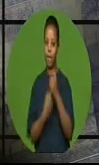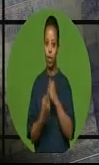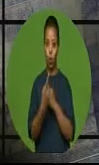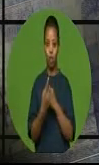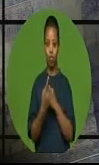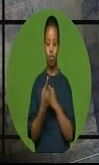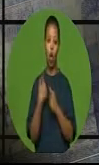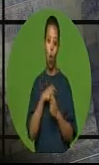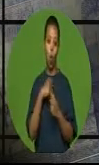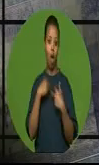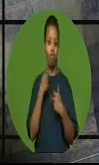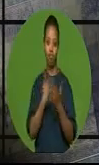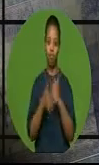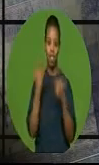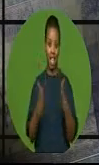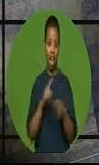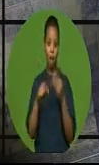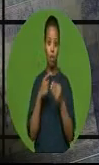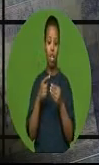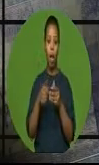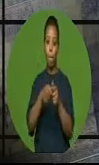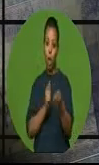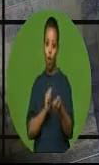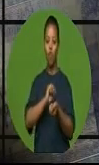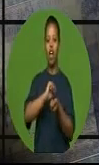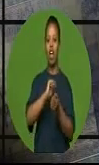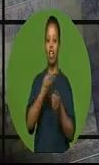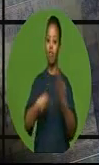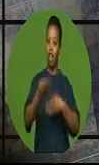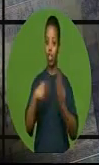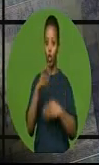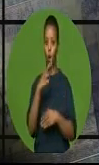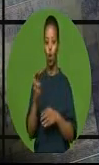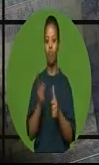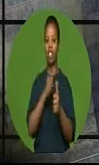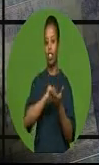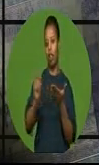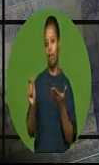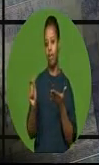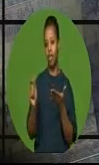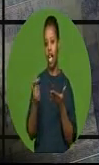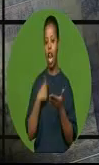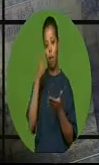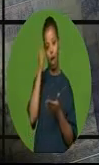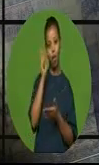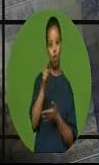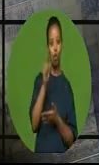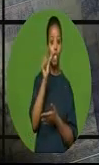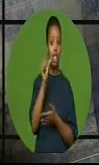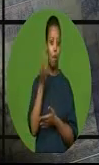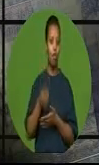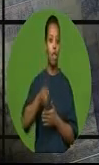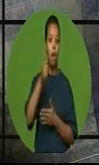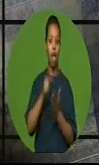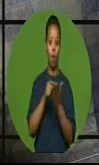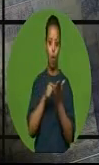Particularly, we have discussed about bill of exchange or draft. Let me remind you some of the